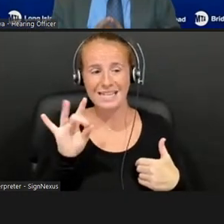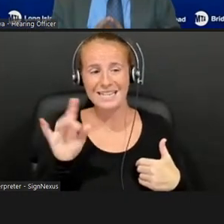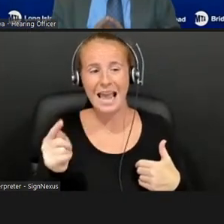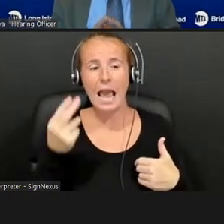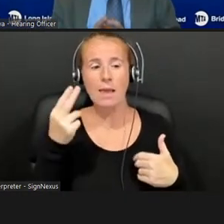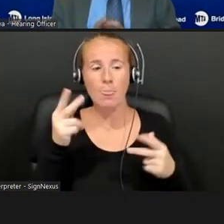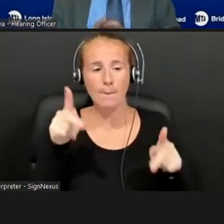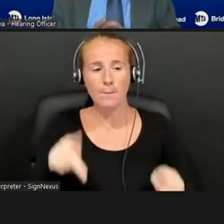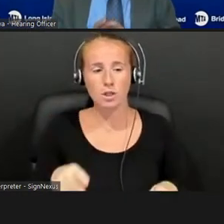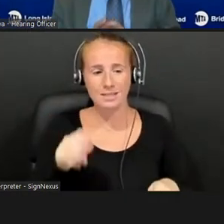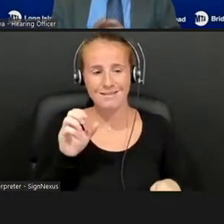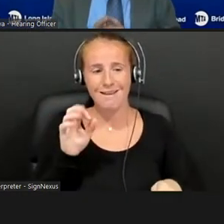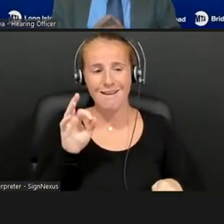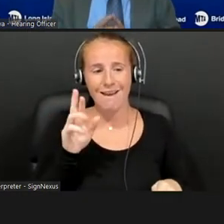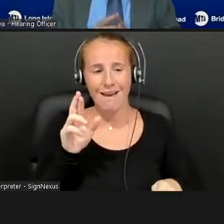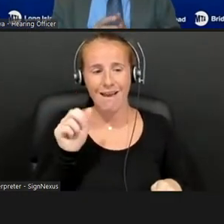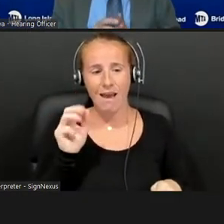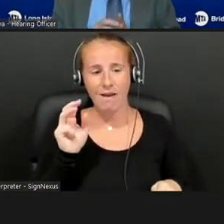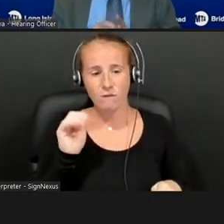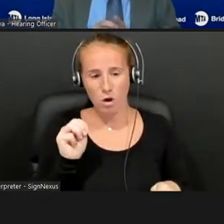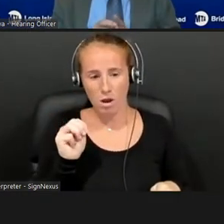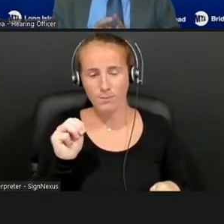Ephraim Aaron